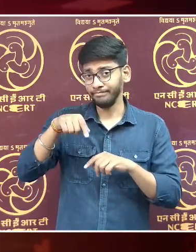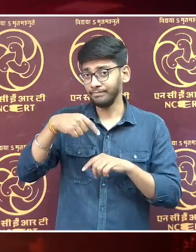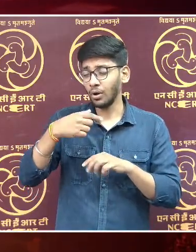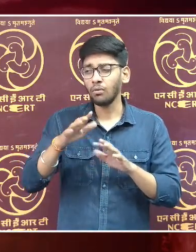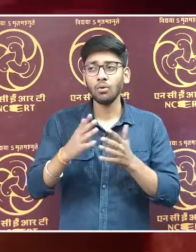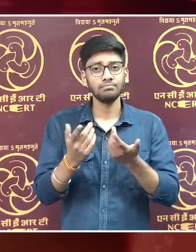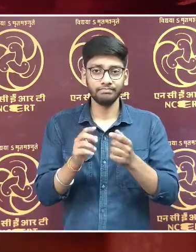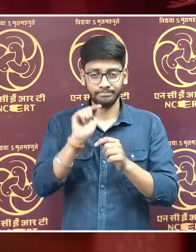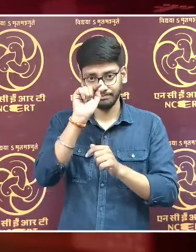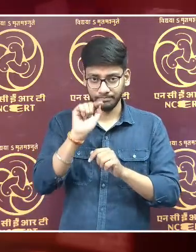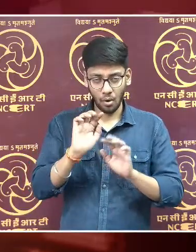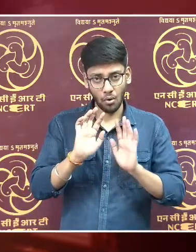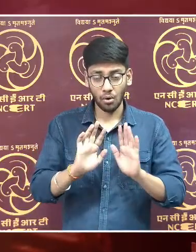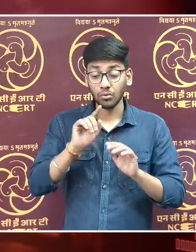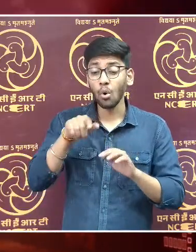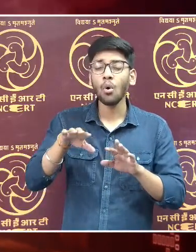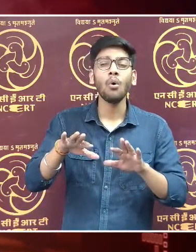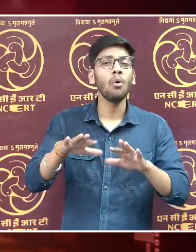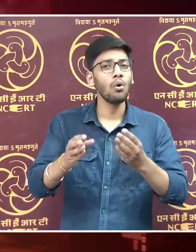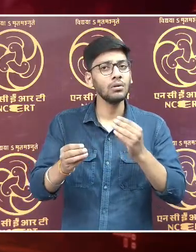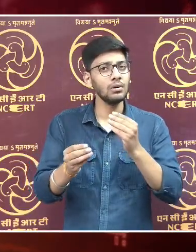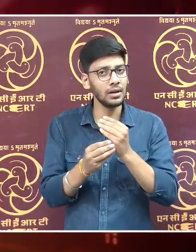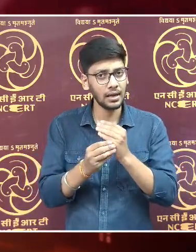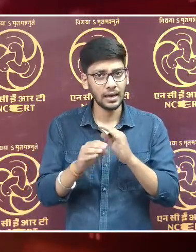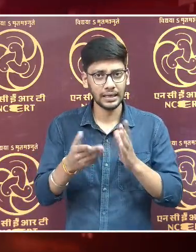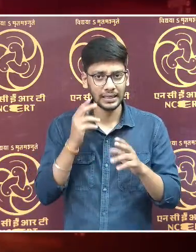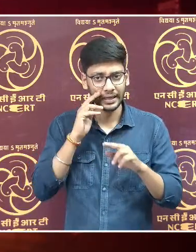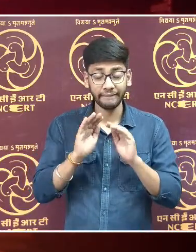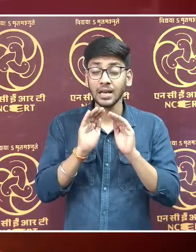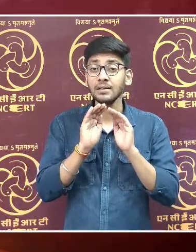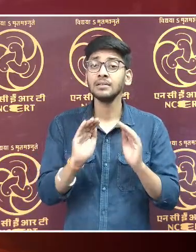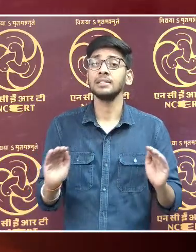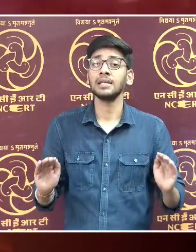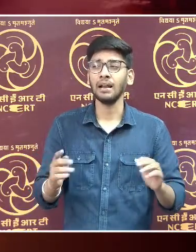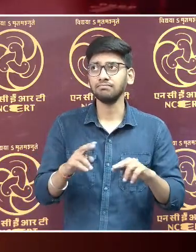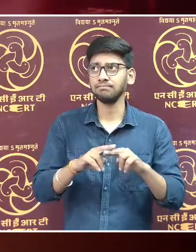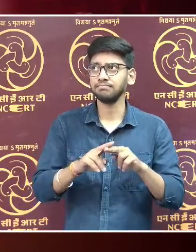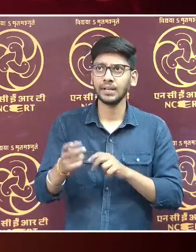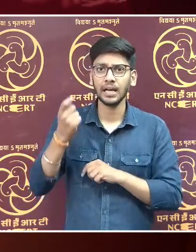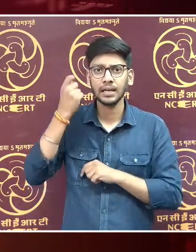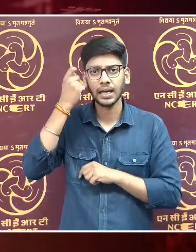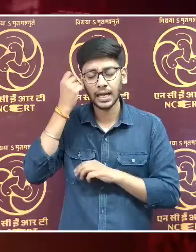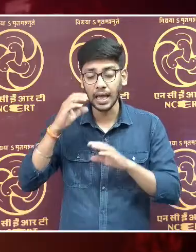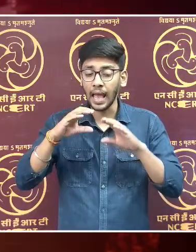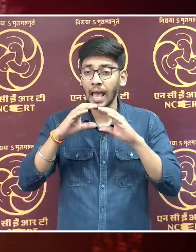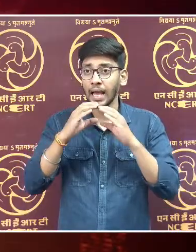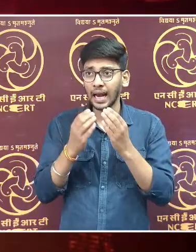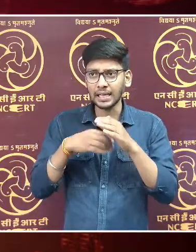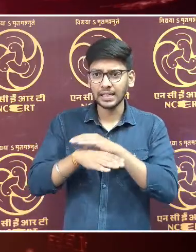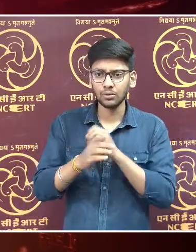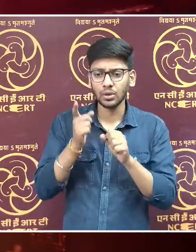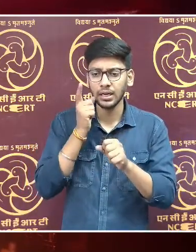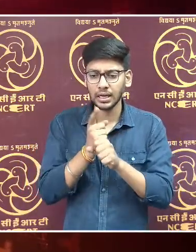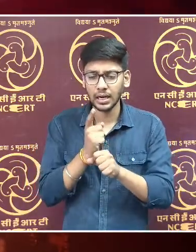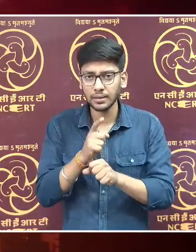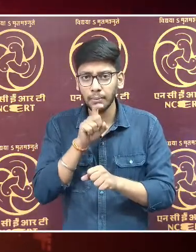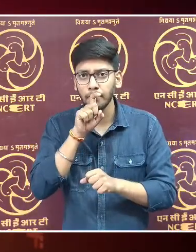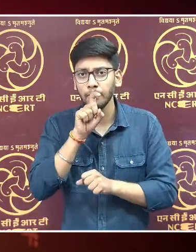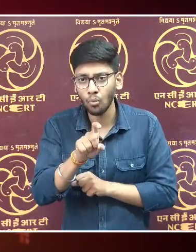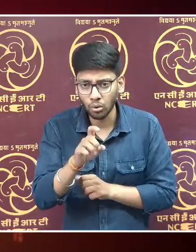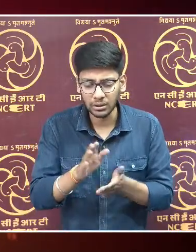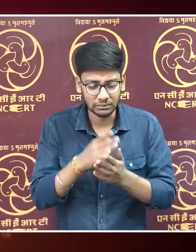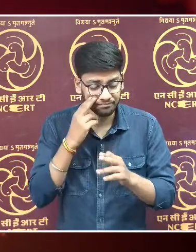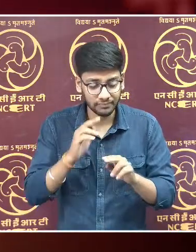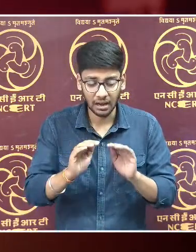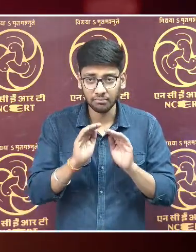symptoms is what that I want to tell you. Like the child doesn't understand the instruction in the class. Like the teacher would have told something, the